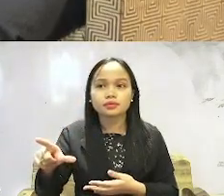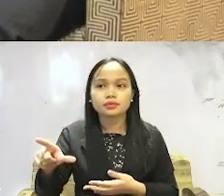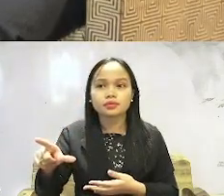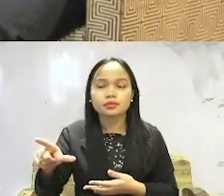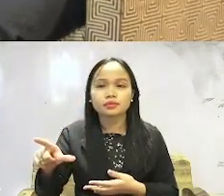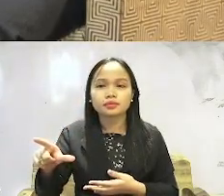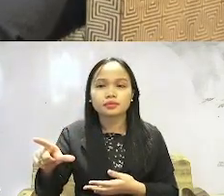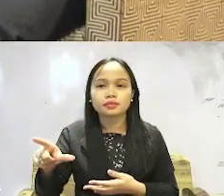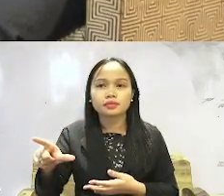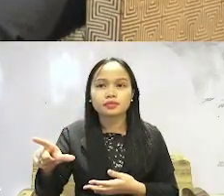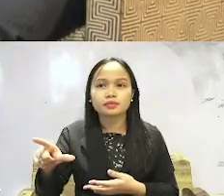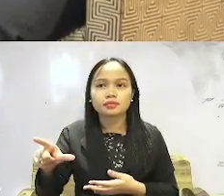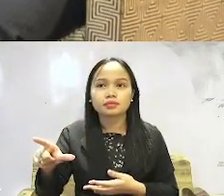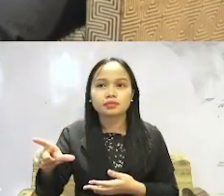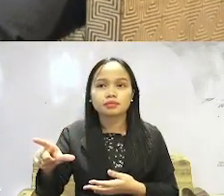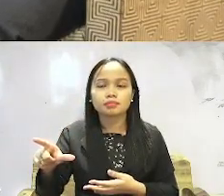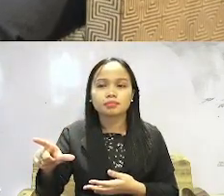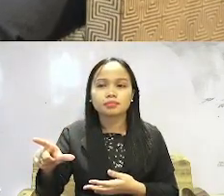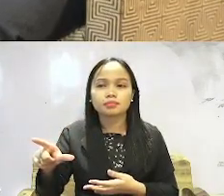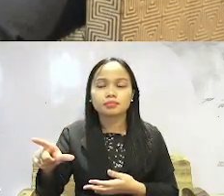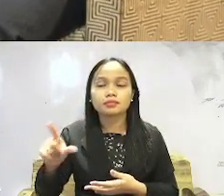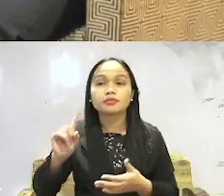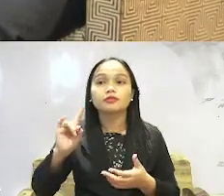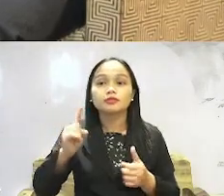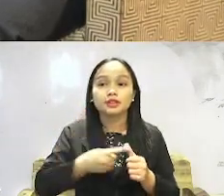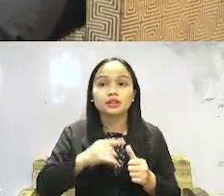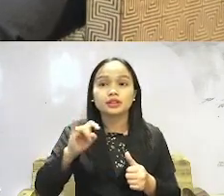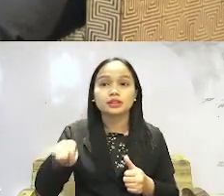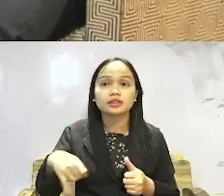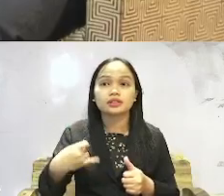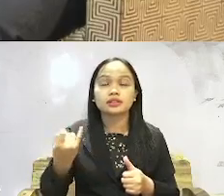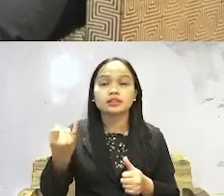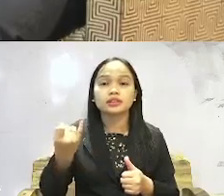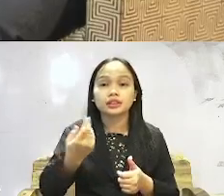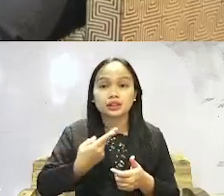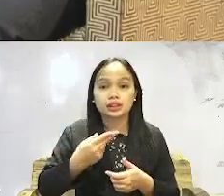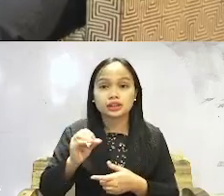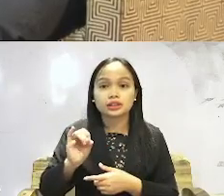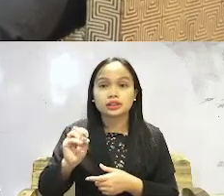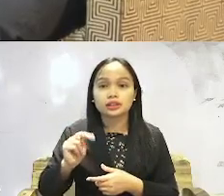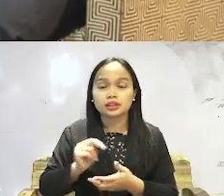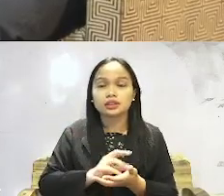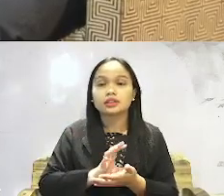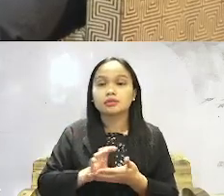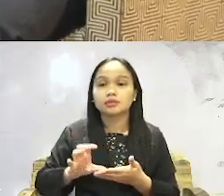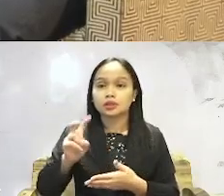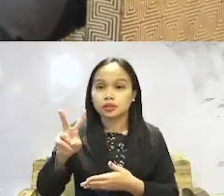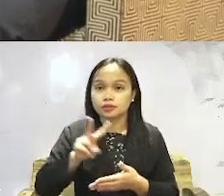tama ba yun? Yeah, 1 John chapter 2, hindi verse 7. Verse number